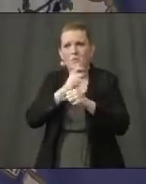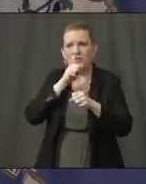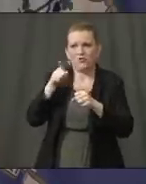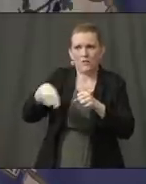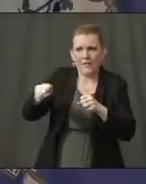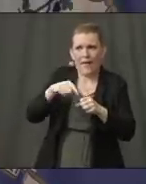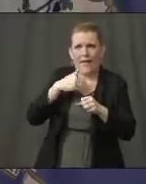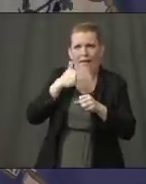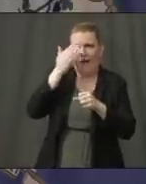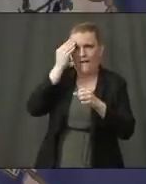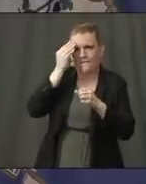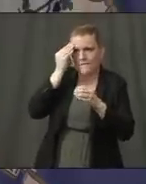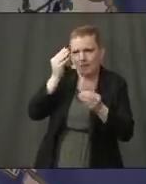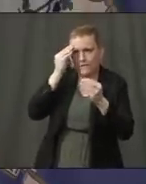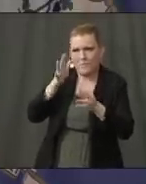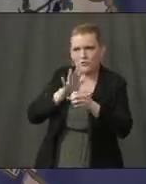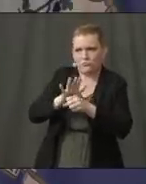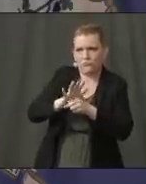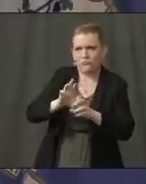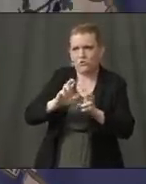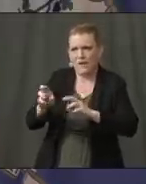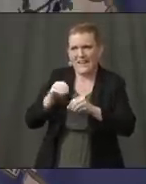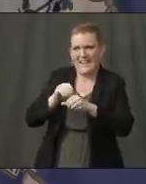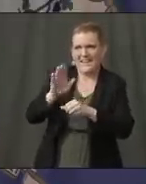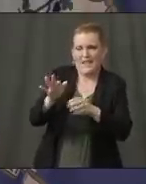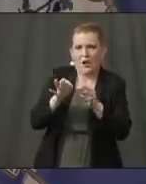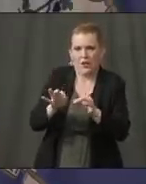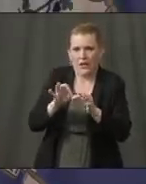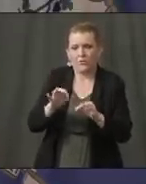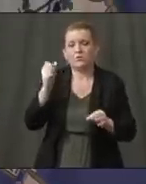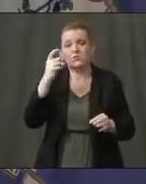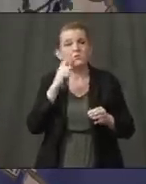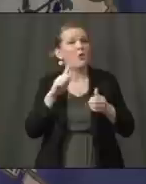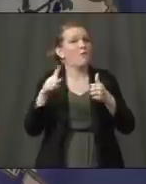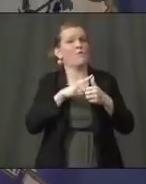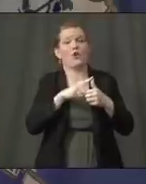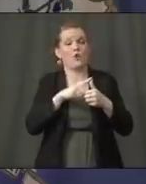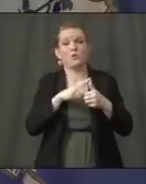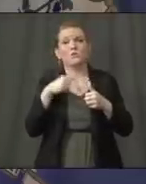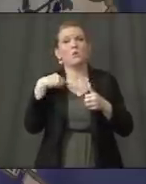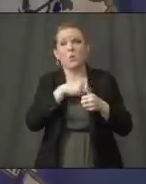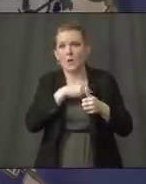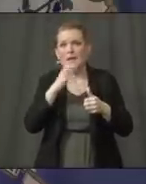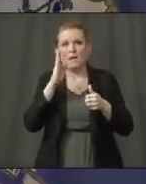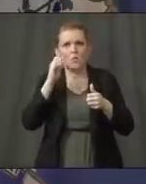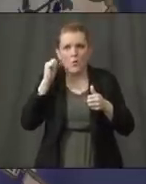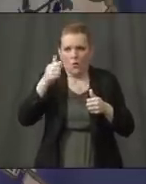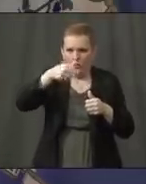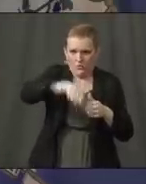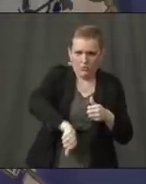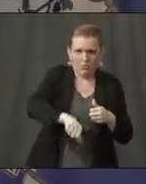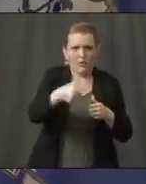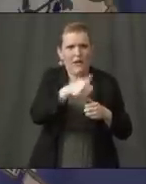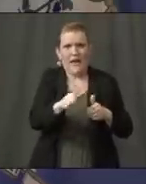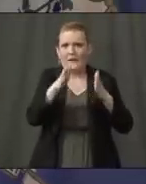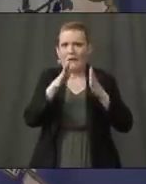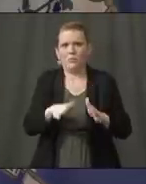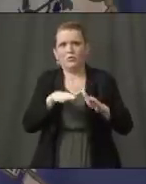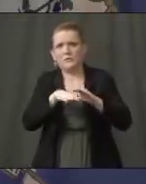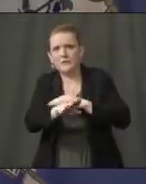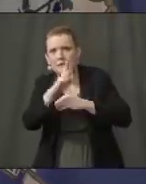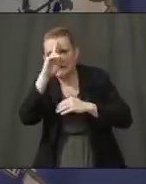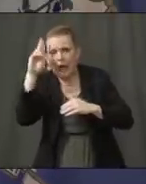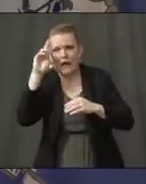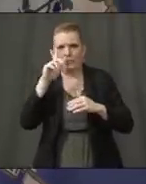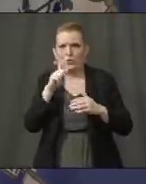regardless of documentation status, is denied the health care that they need. That is the right thing to do for those people. That's the right thing to do for our